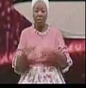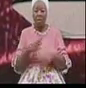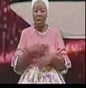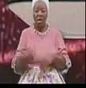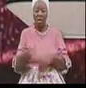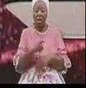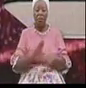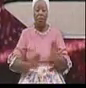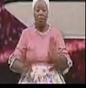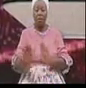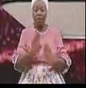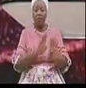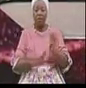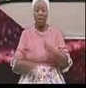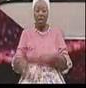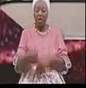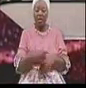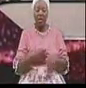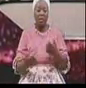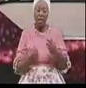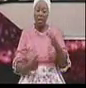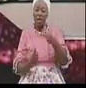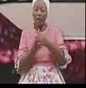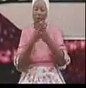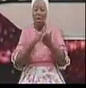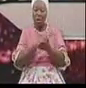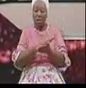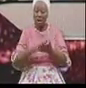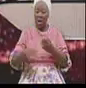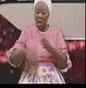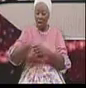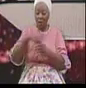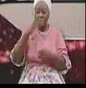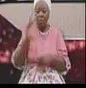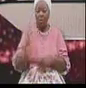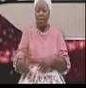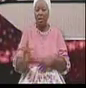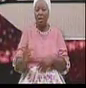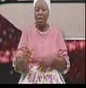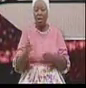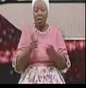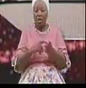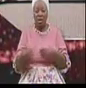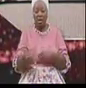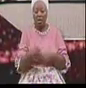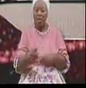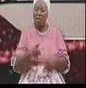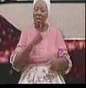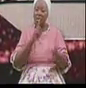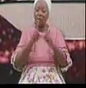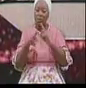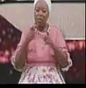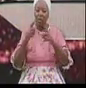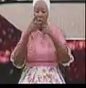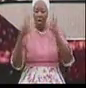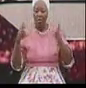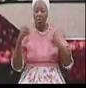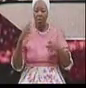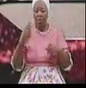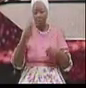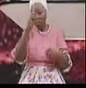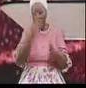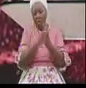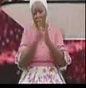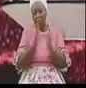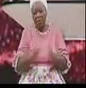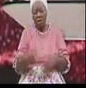behavior. They might appear clean outwardly. They speak the language of the saints.